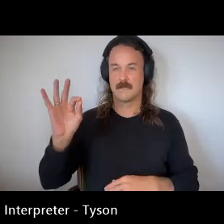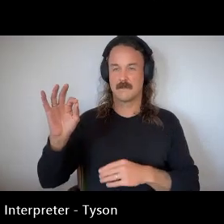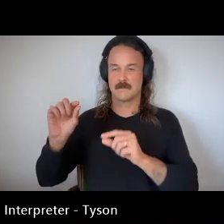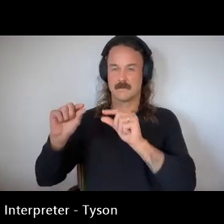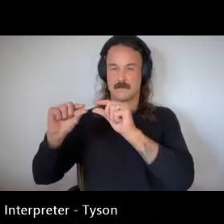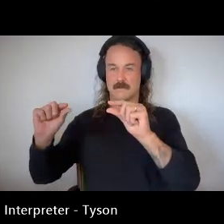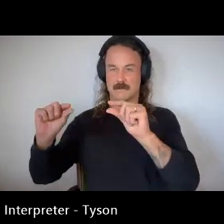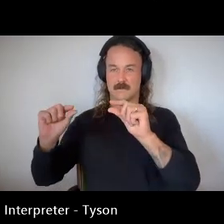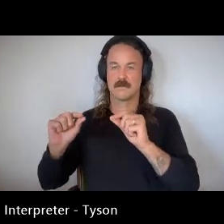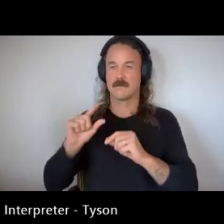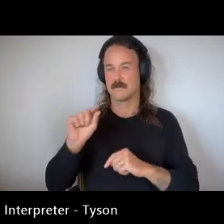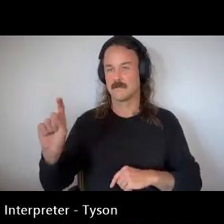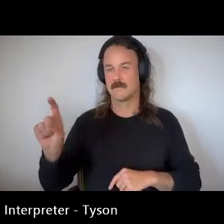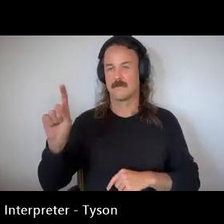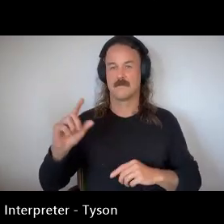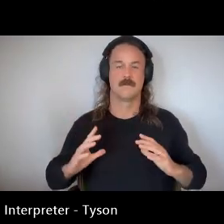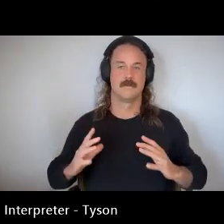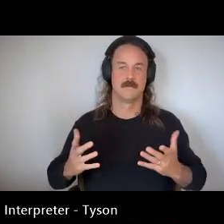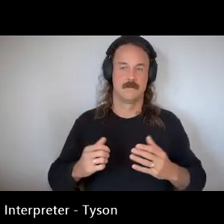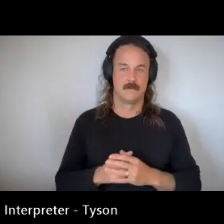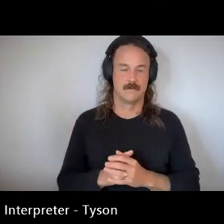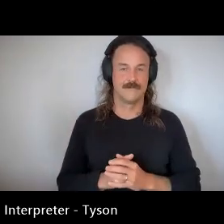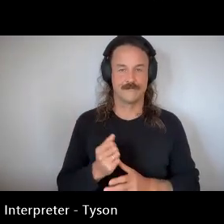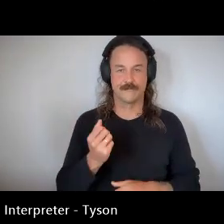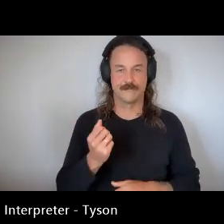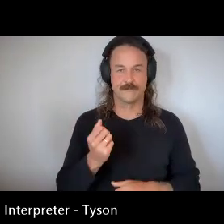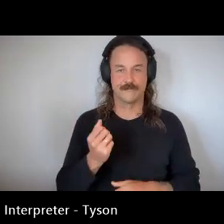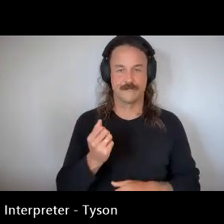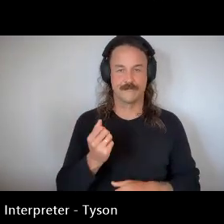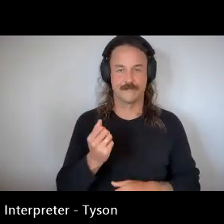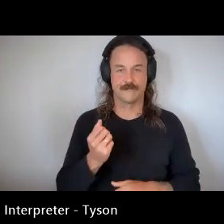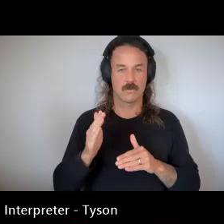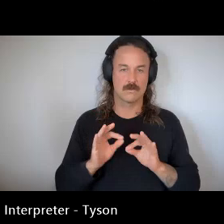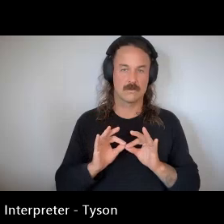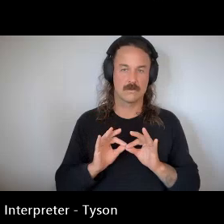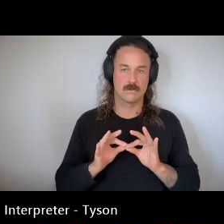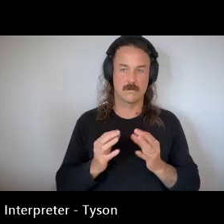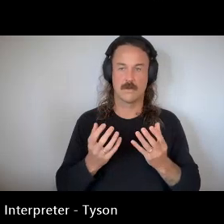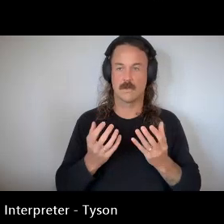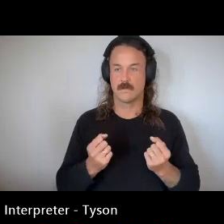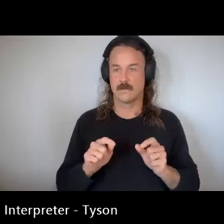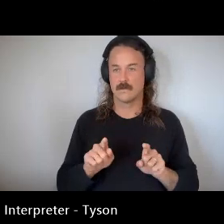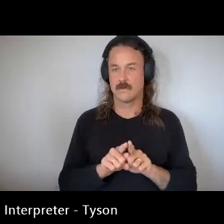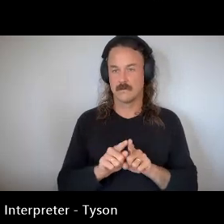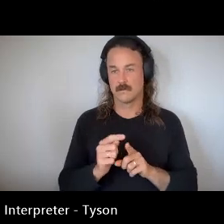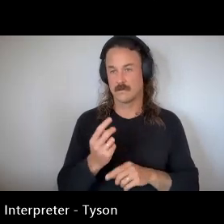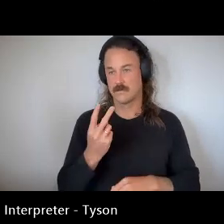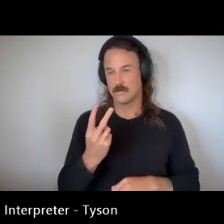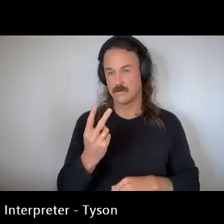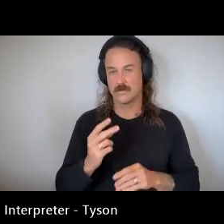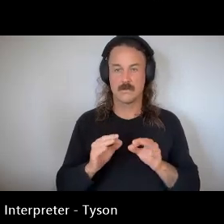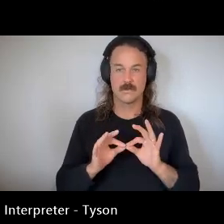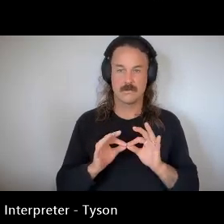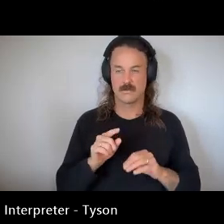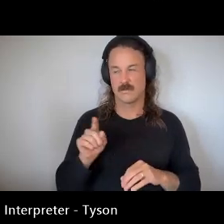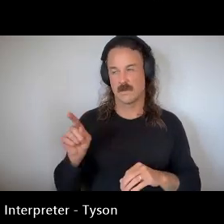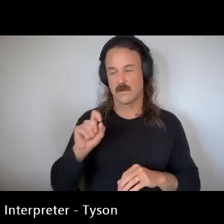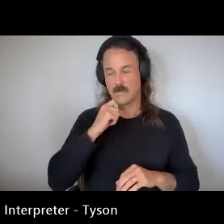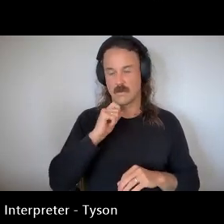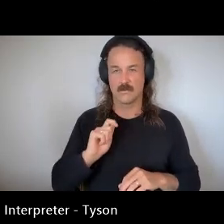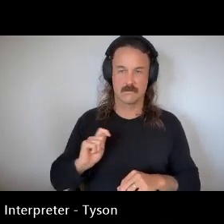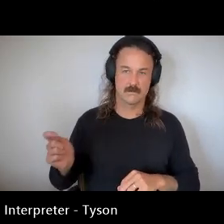there. We've got Auslan interpreters with us today. So there's 2 interpreters with us today, and they'll switch at